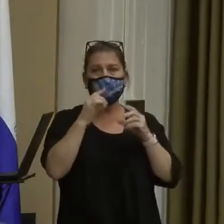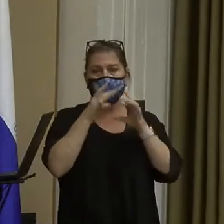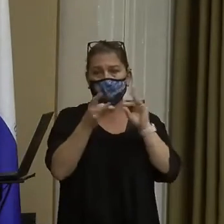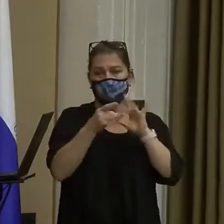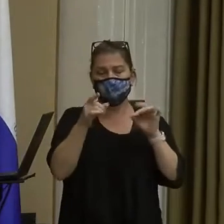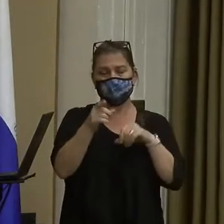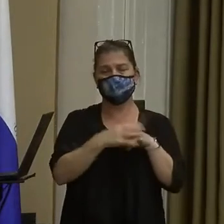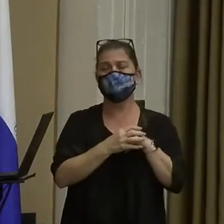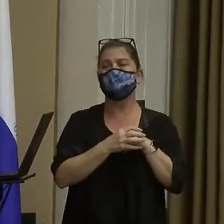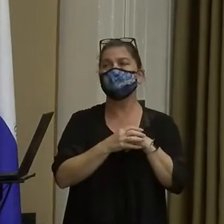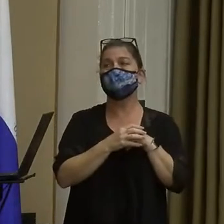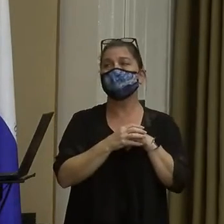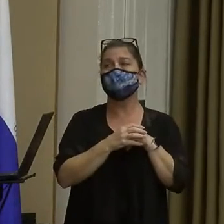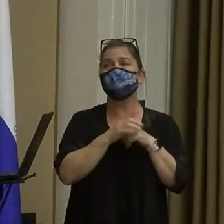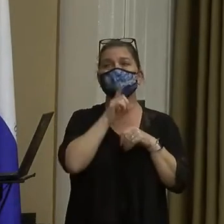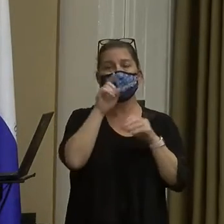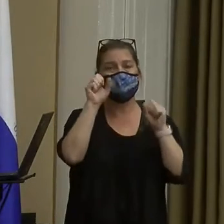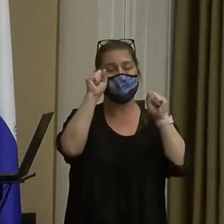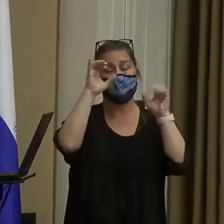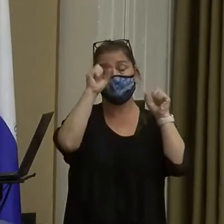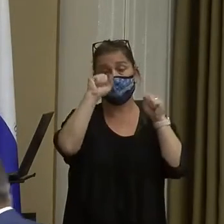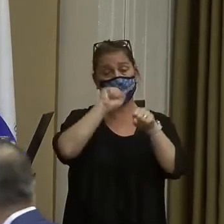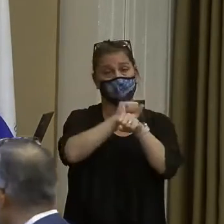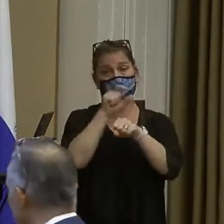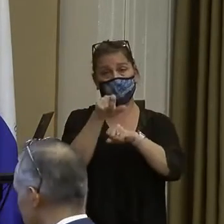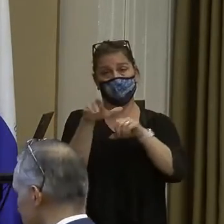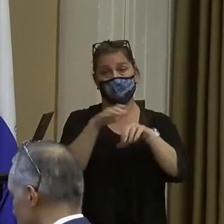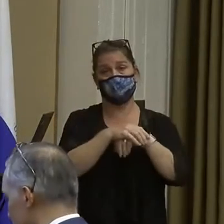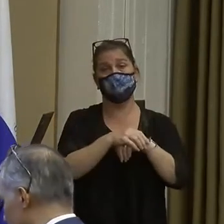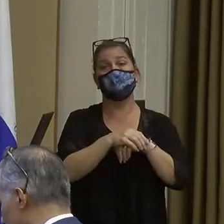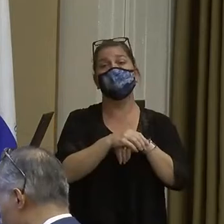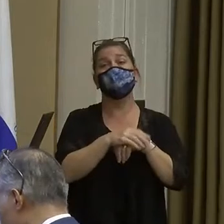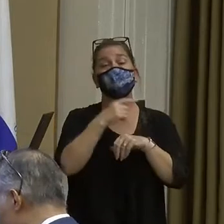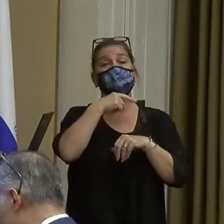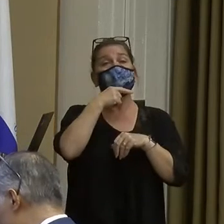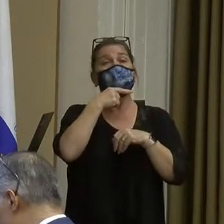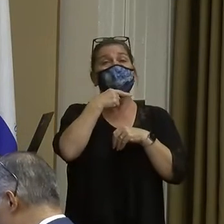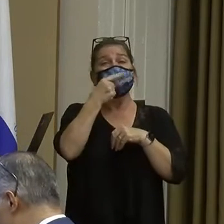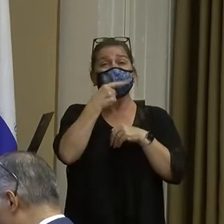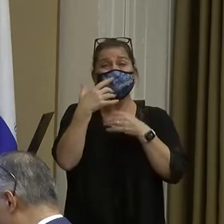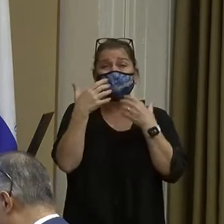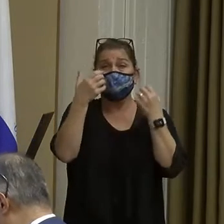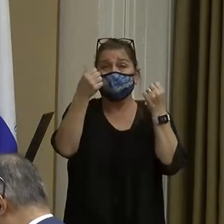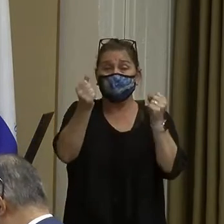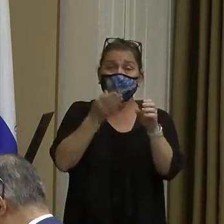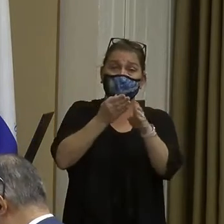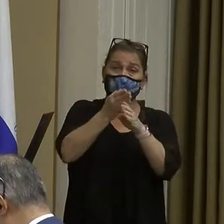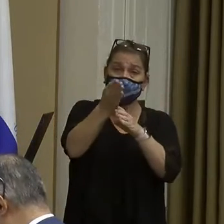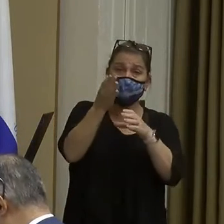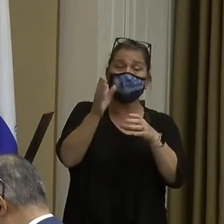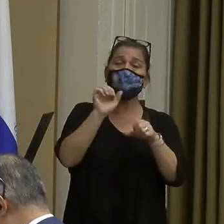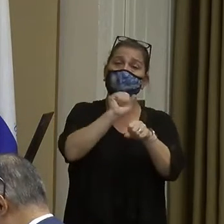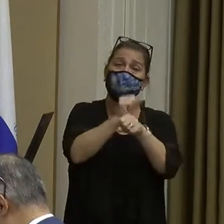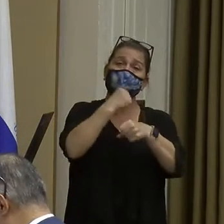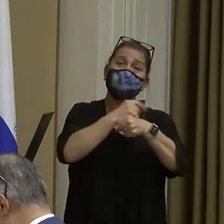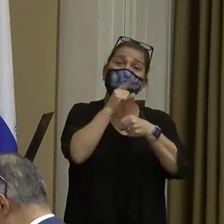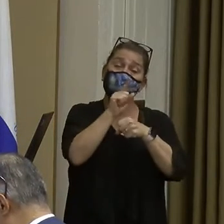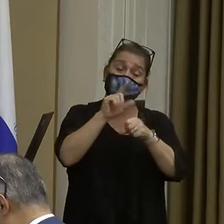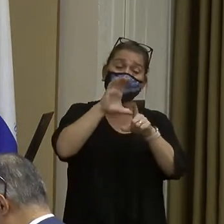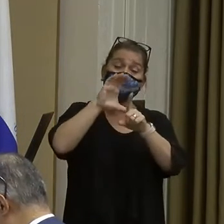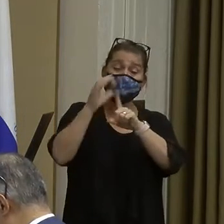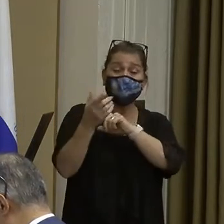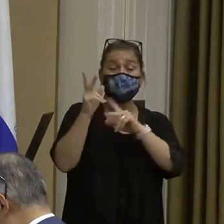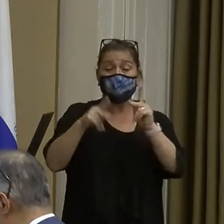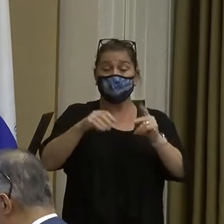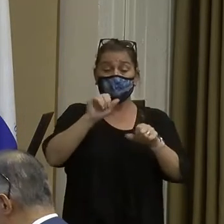remarks. Really incredible work that you're doing. So public health professionals work to assure the conditions in which people